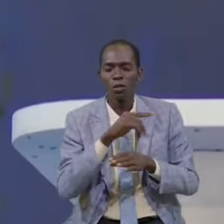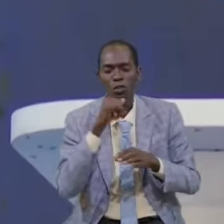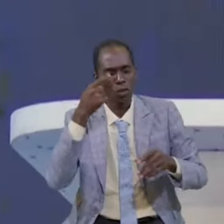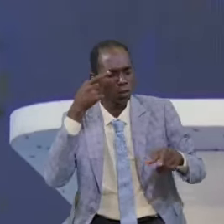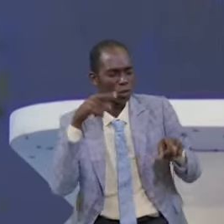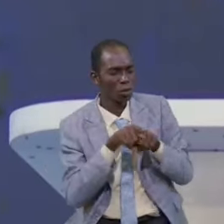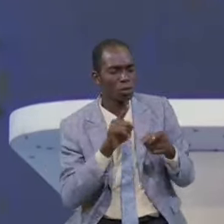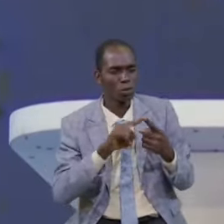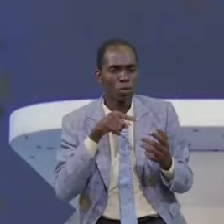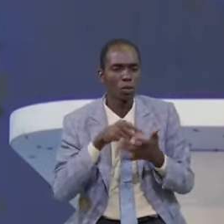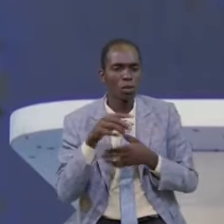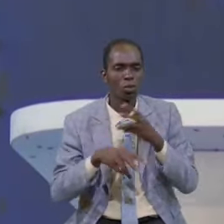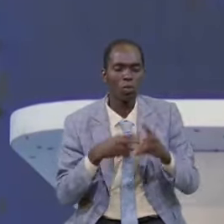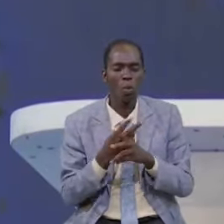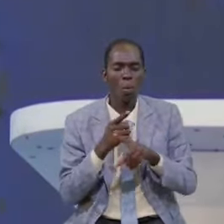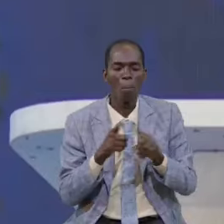mind,